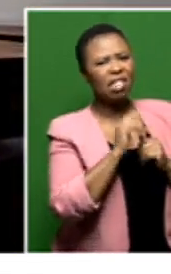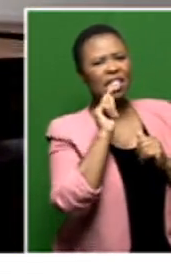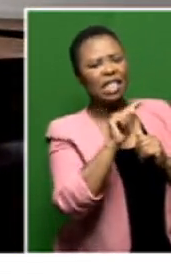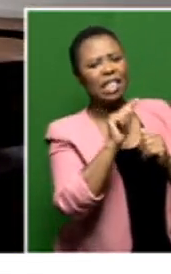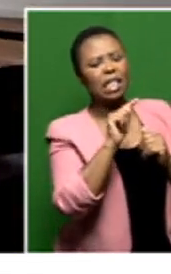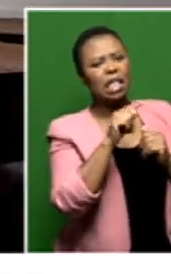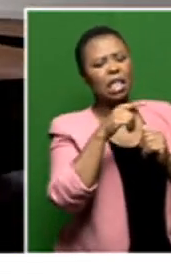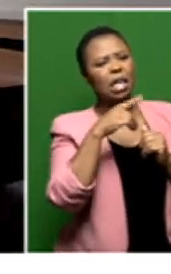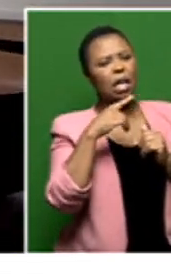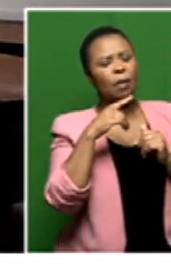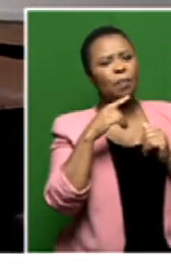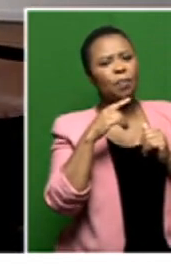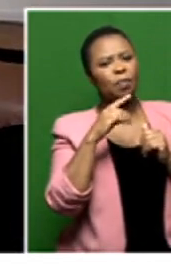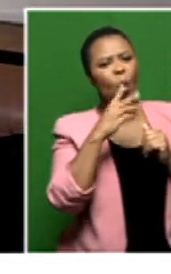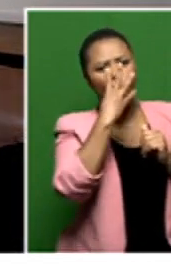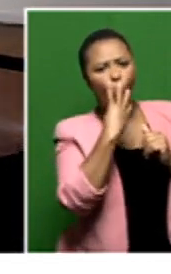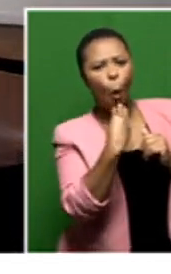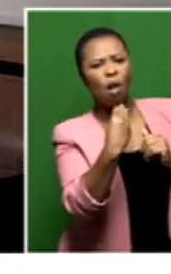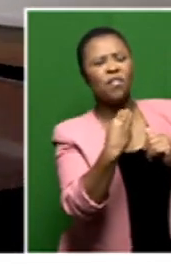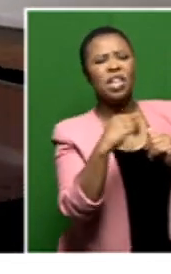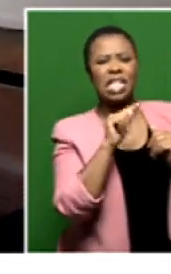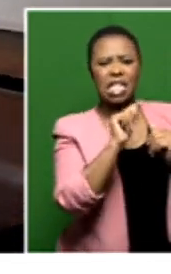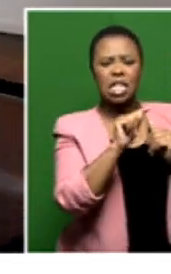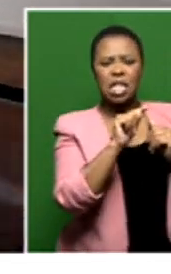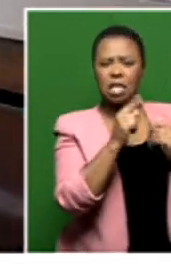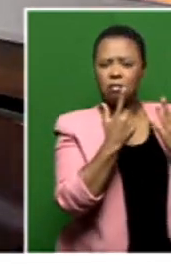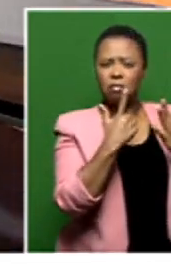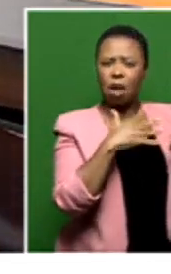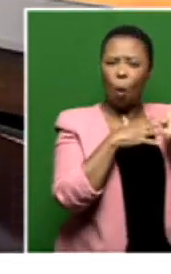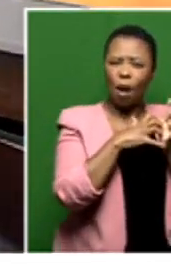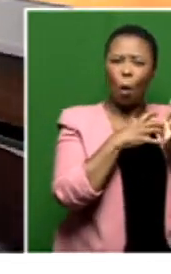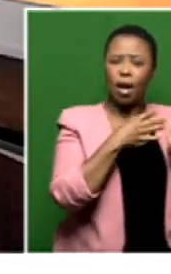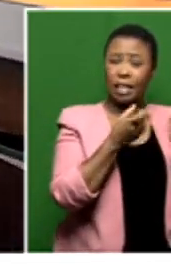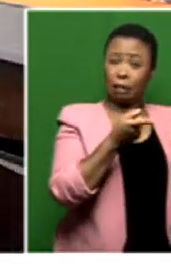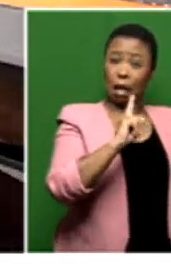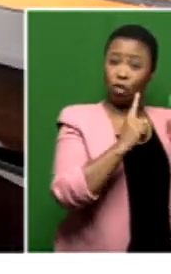across the continent? Would you say that this species is under threat?